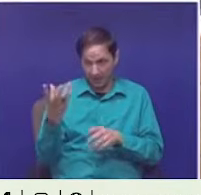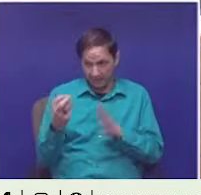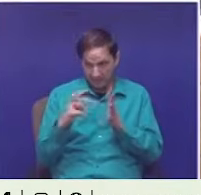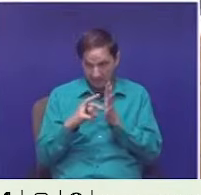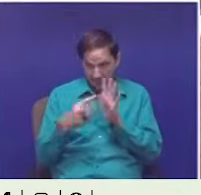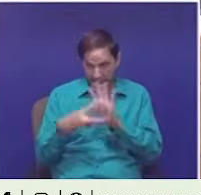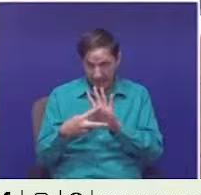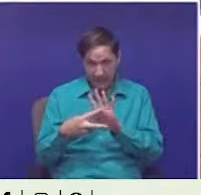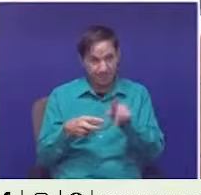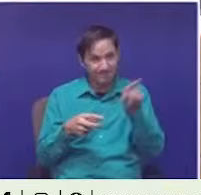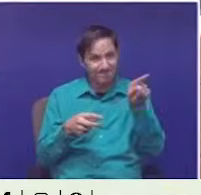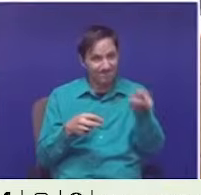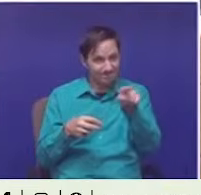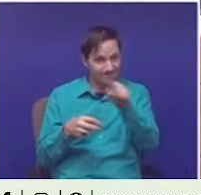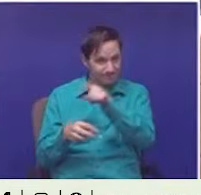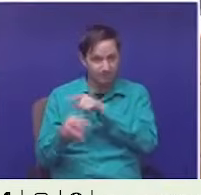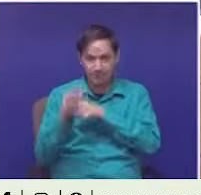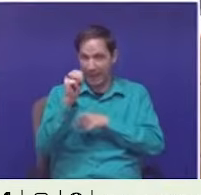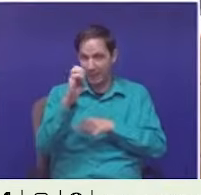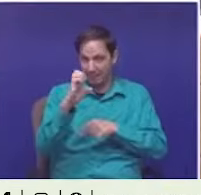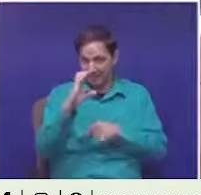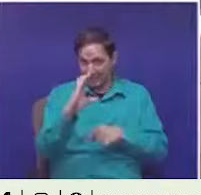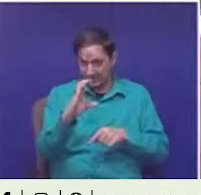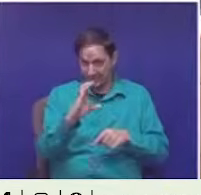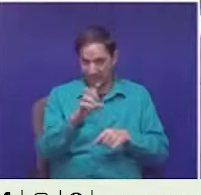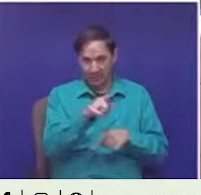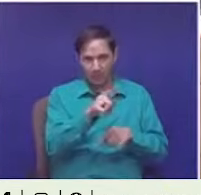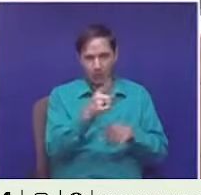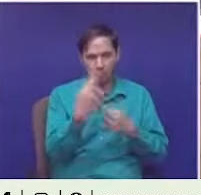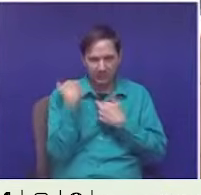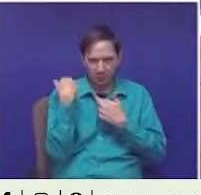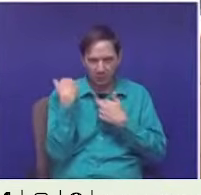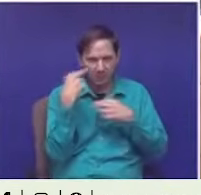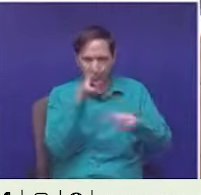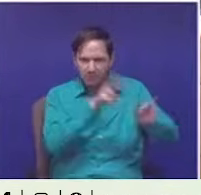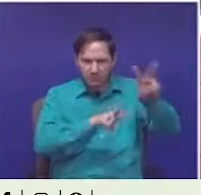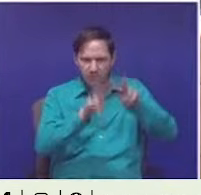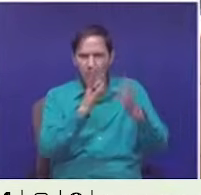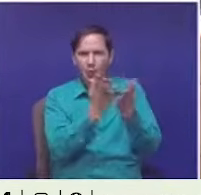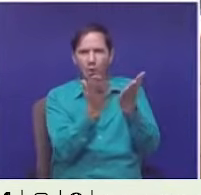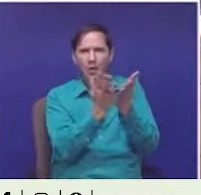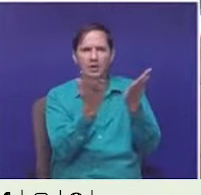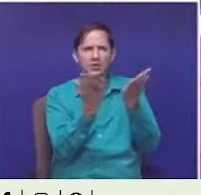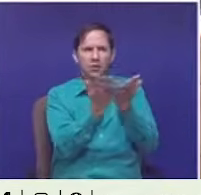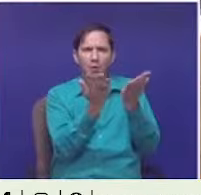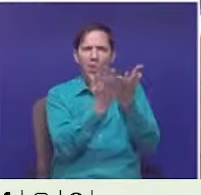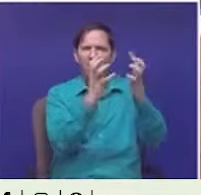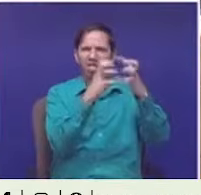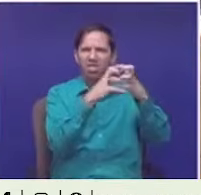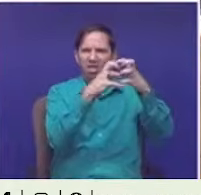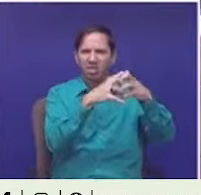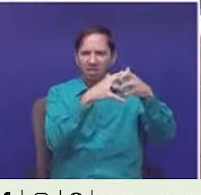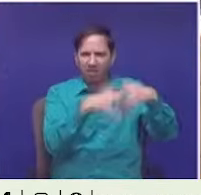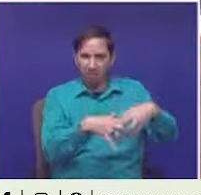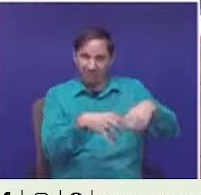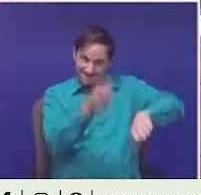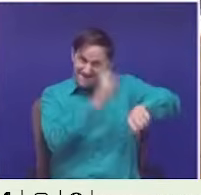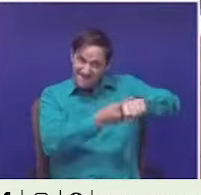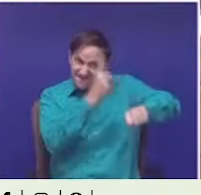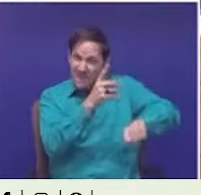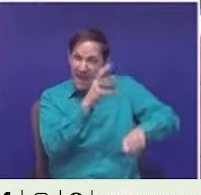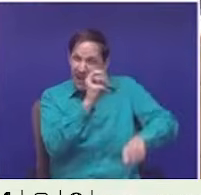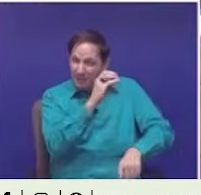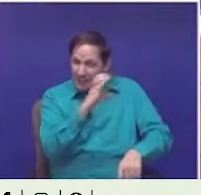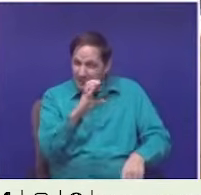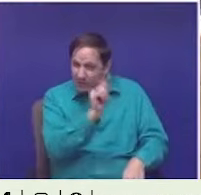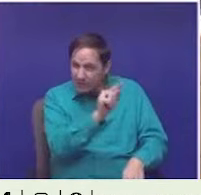oversight over this crumbling school infrastructure that jeopardizes the safety of our school children, as so eloquently